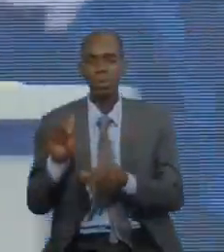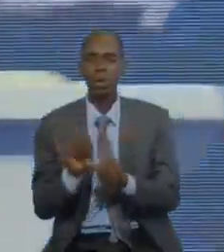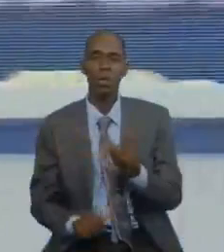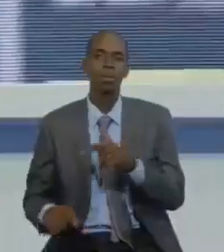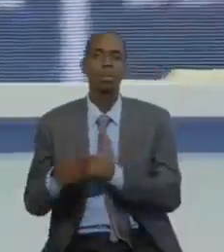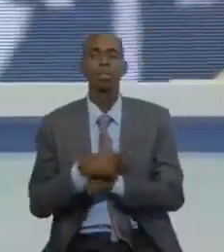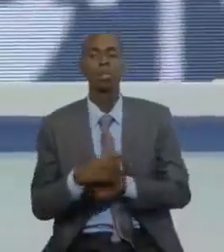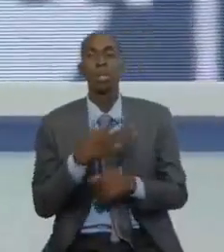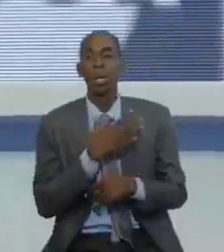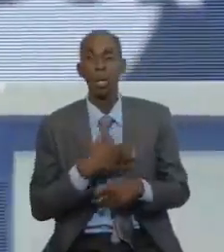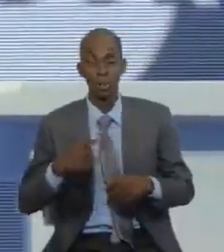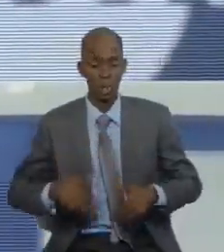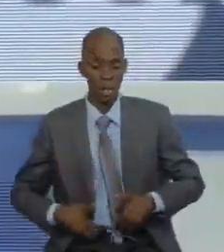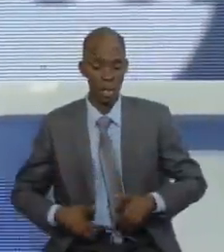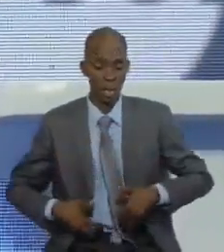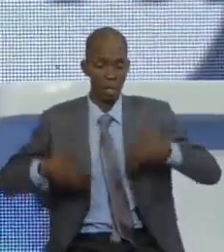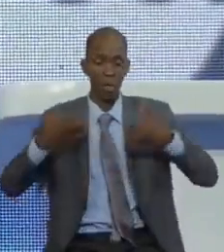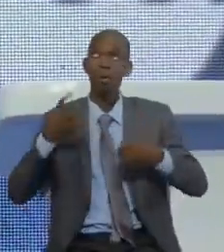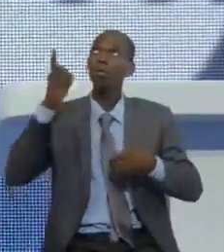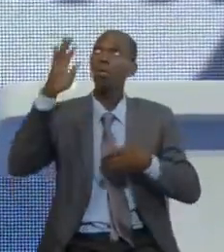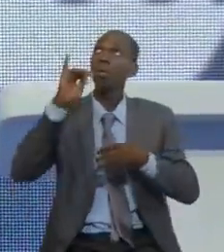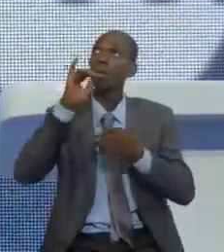As the anger of the Lord is coming,